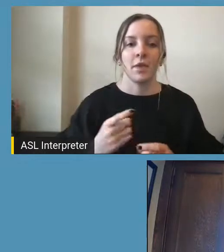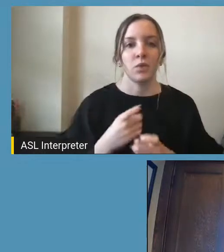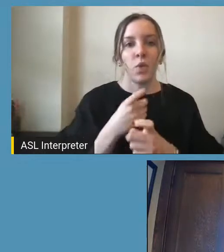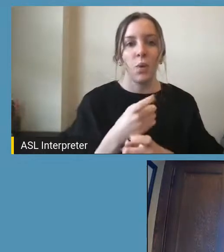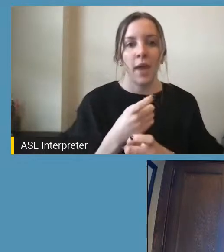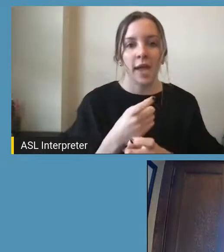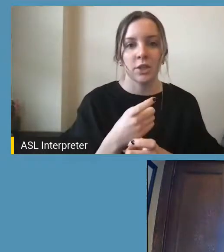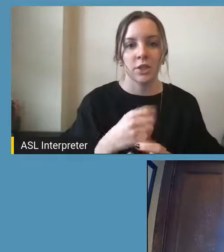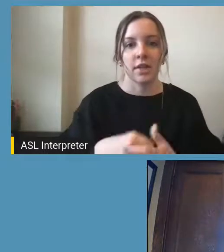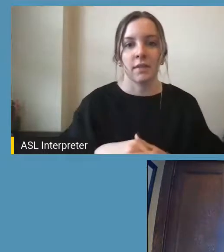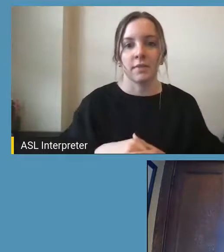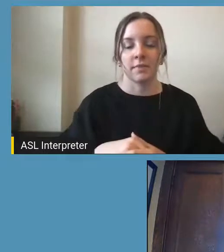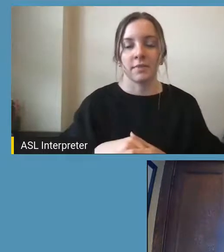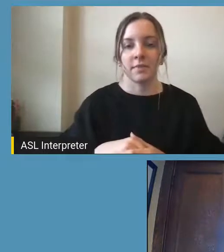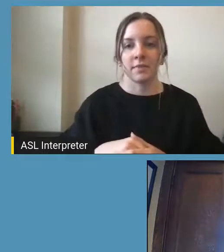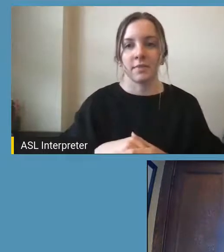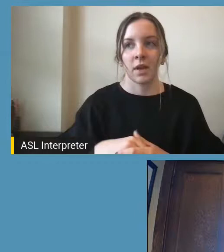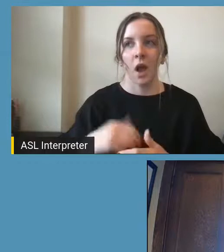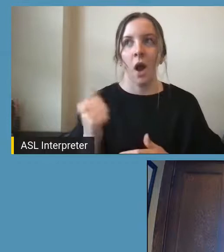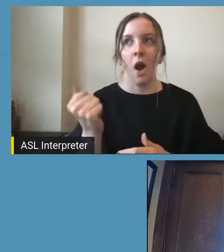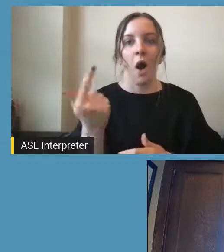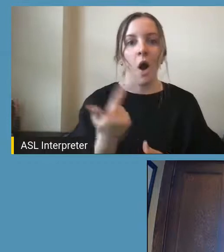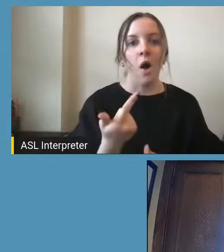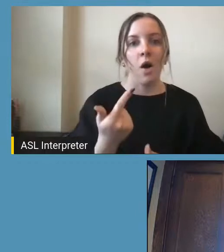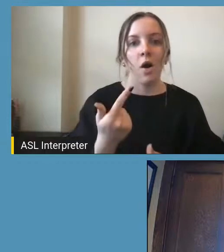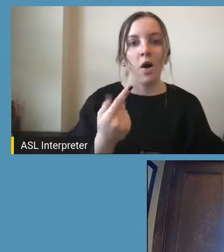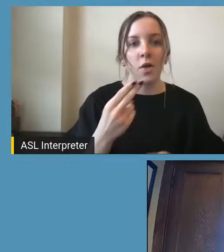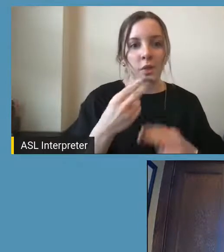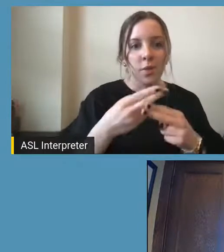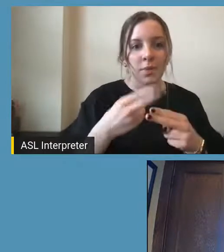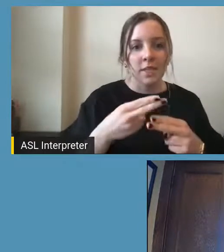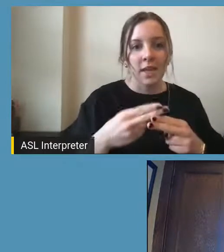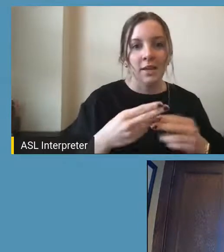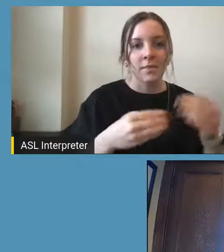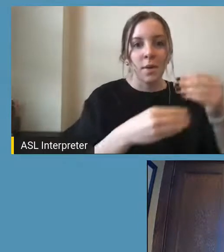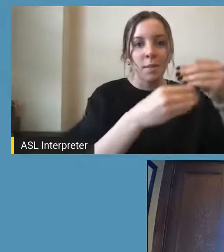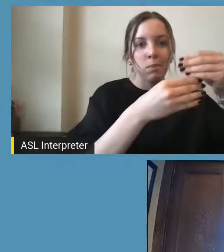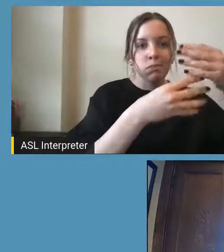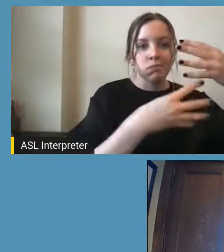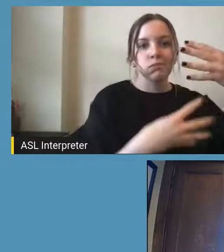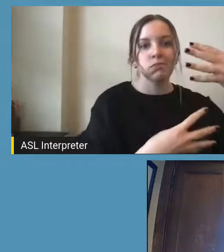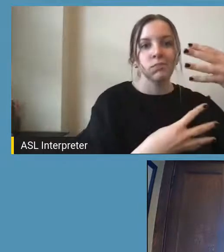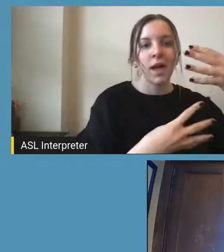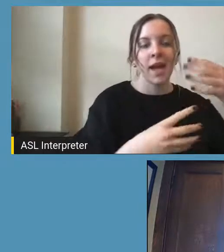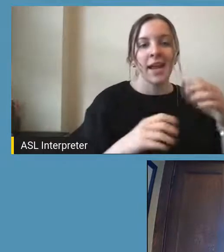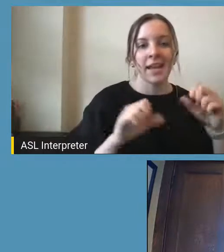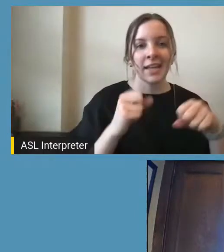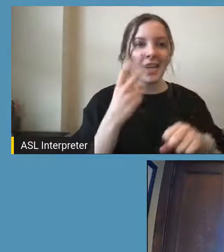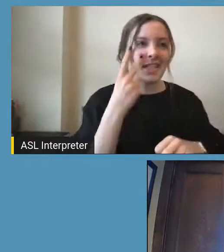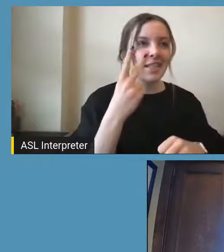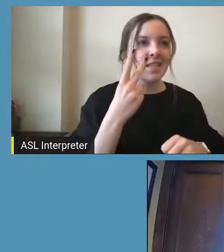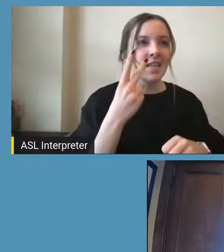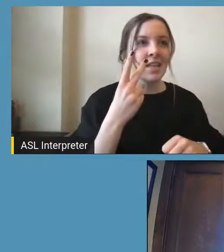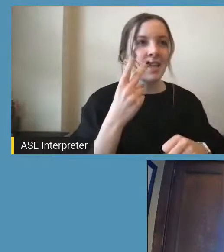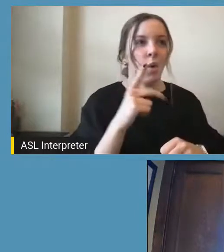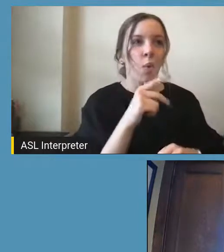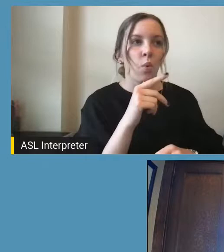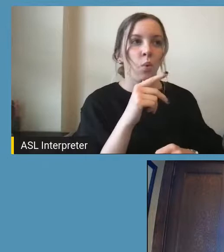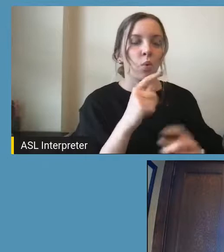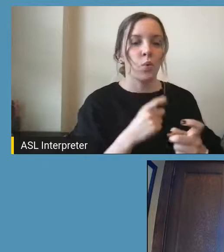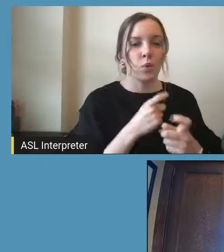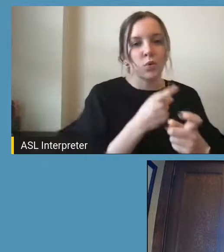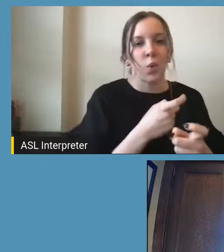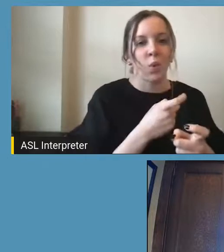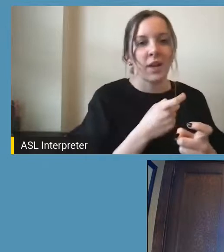that the names of everybody will come up and everything that they've donated will be there. So that's what the power of